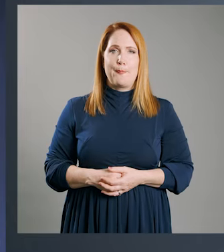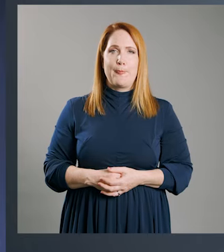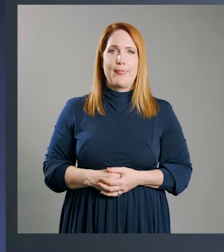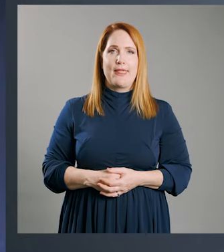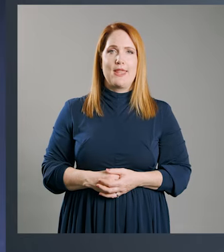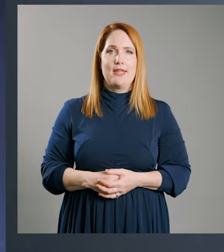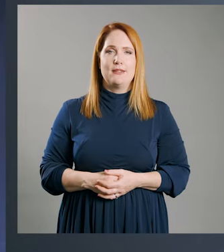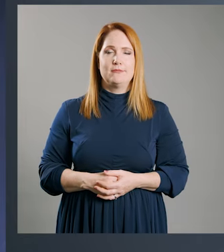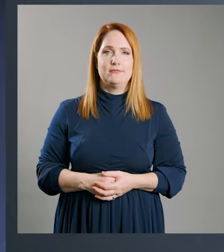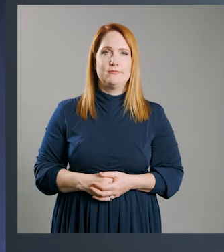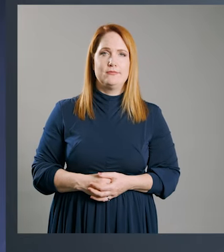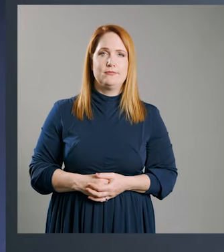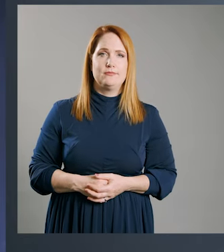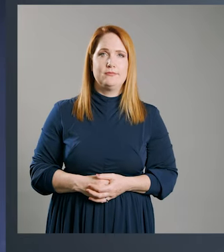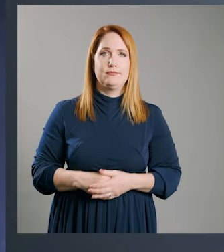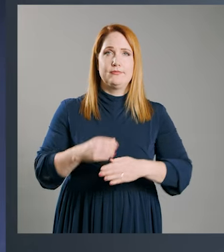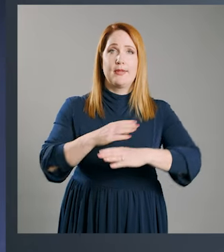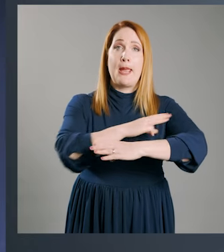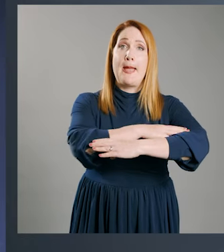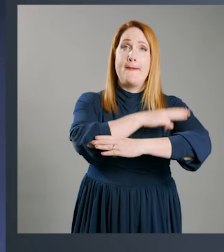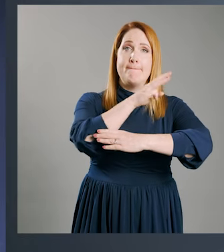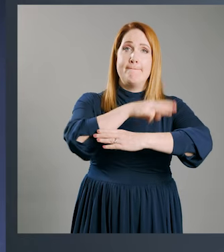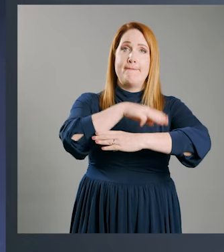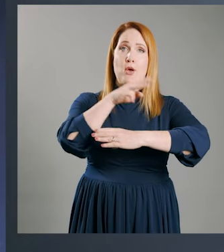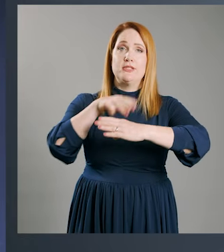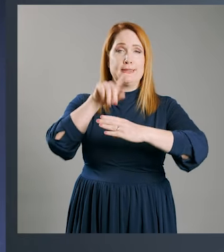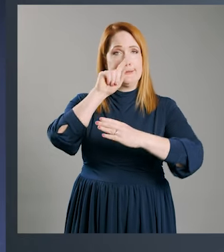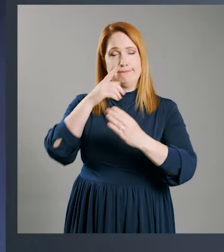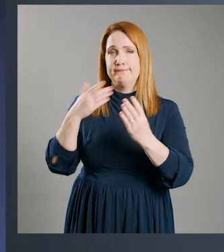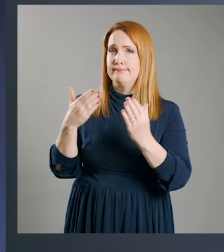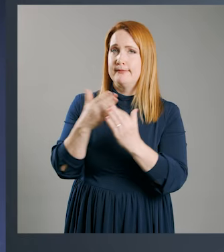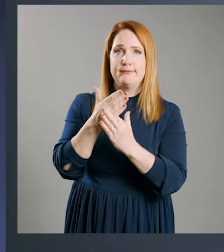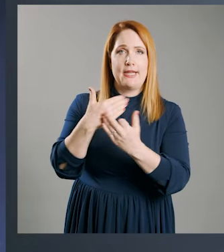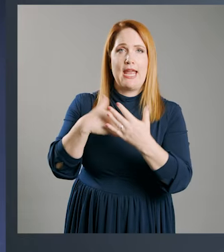I was actually also thinking that I think the reason that Moses didn't get into